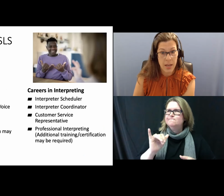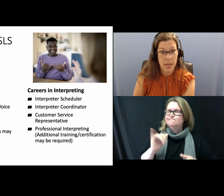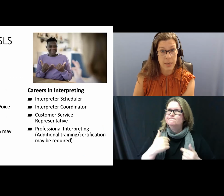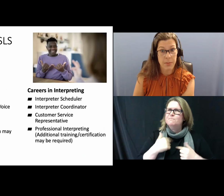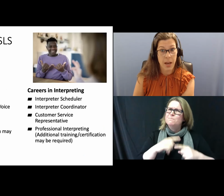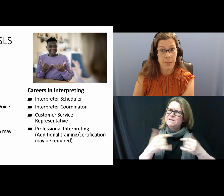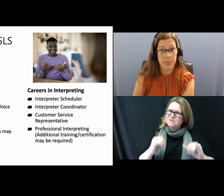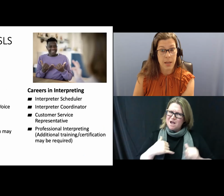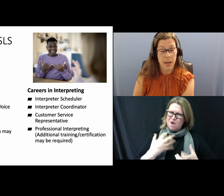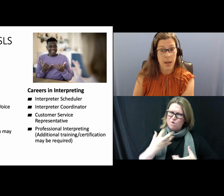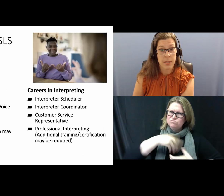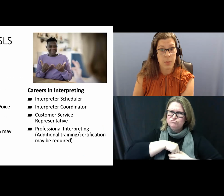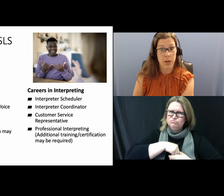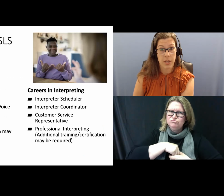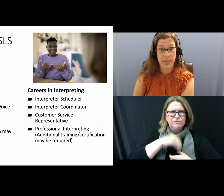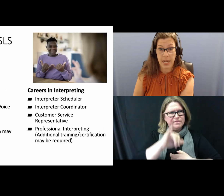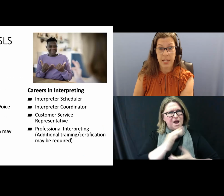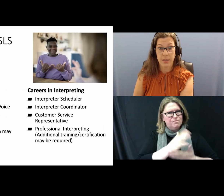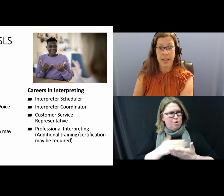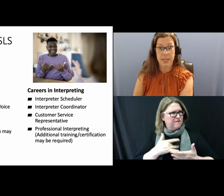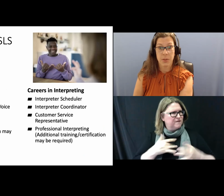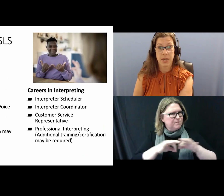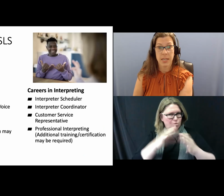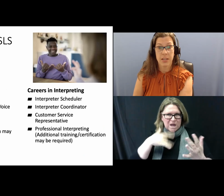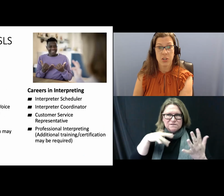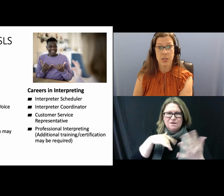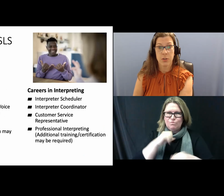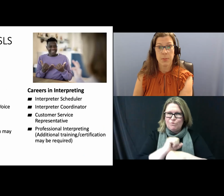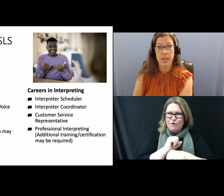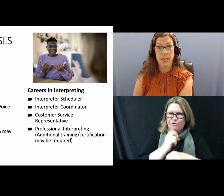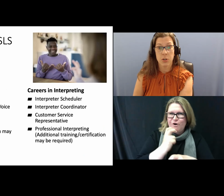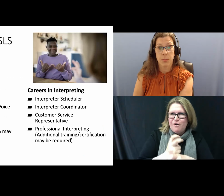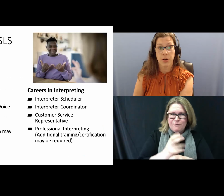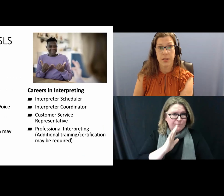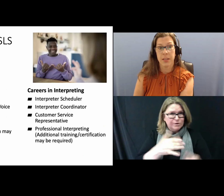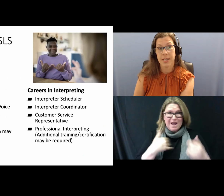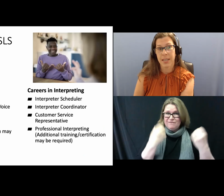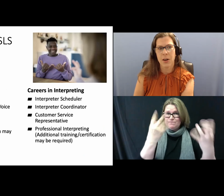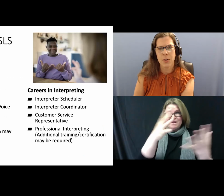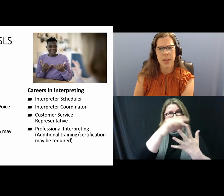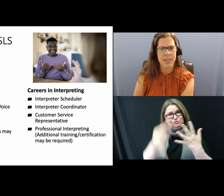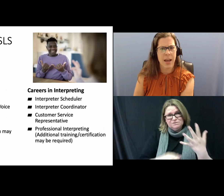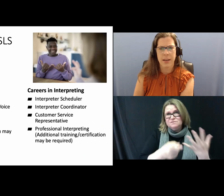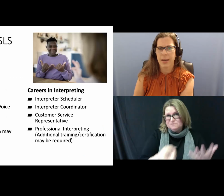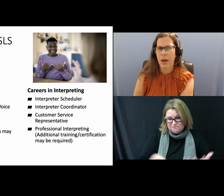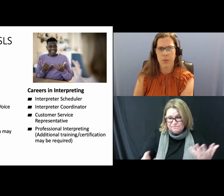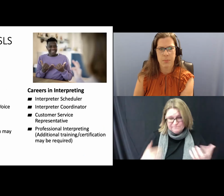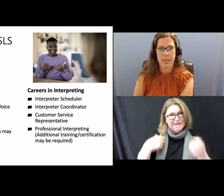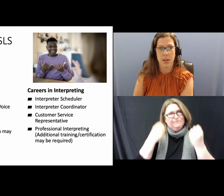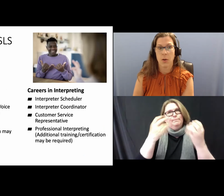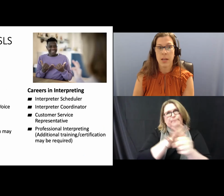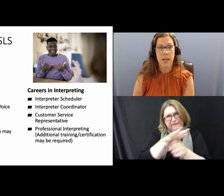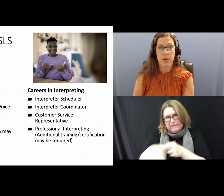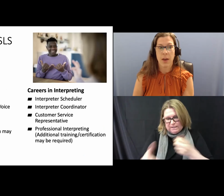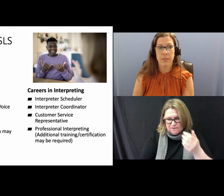then sometimes someone is taking classes with the intention to be an interpreter, and then they say, oh, that's not cut out for